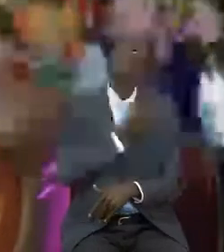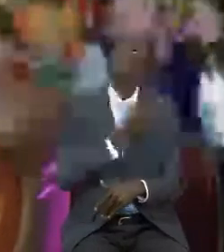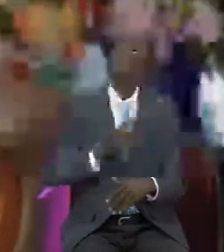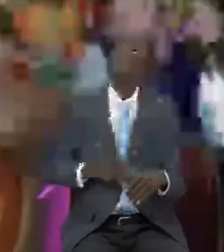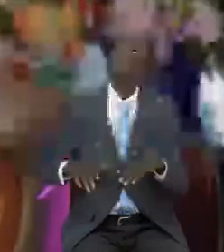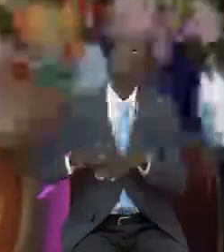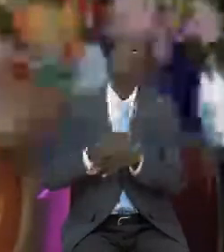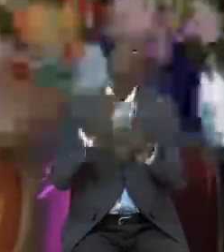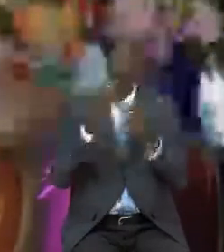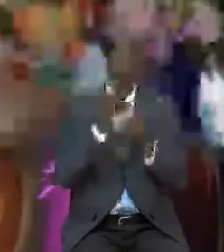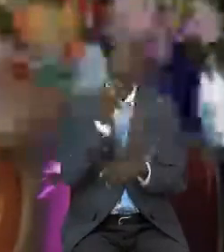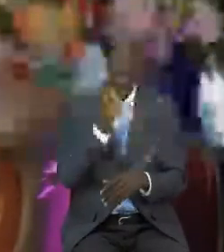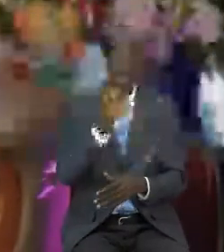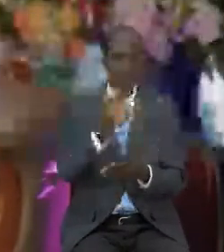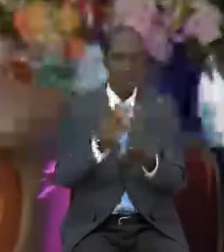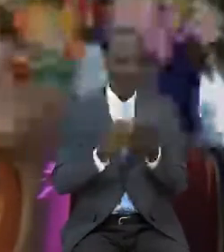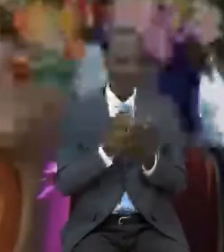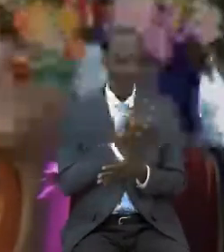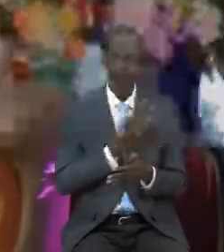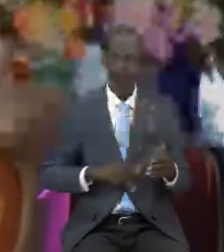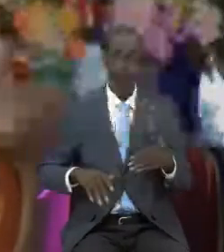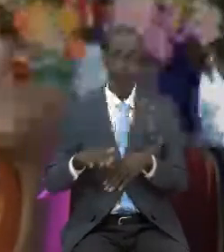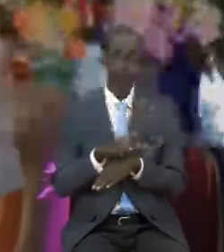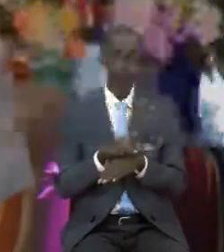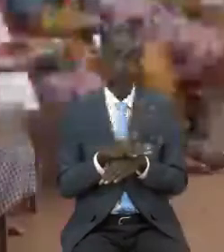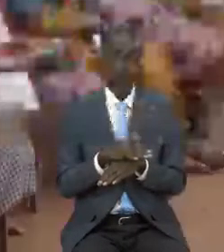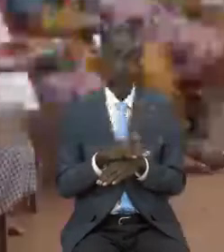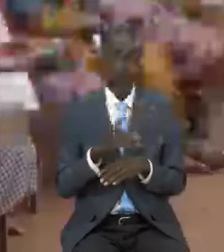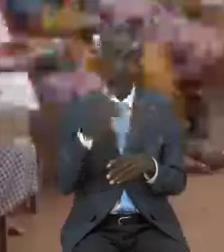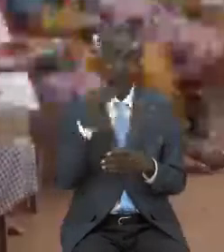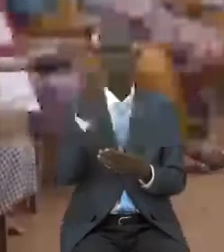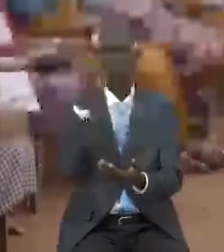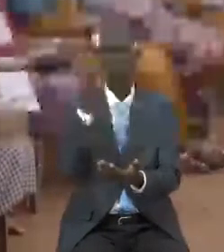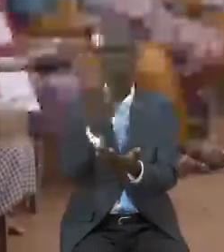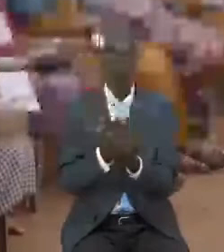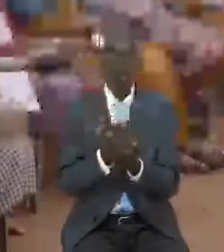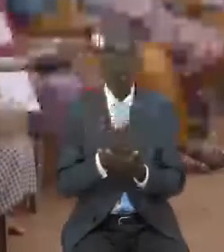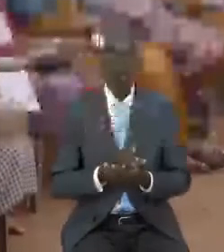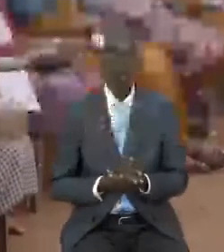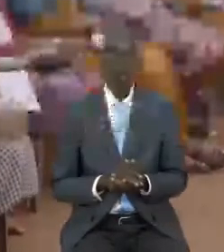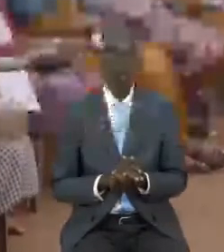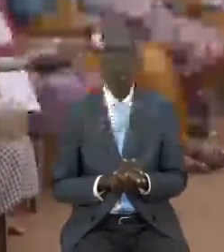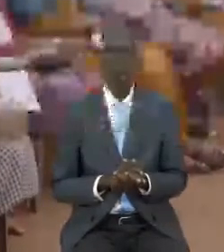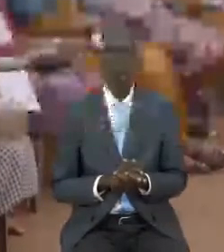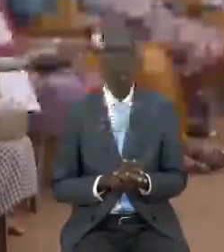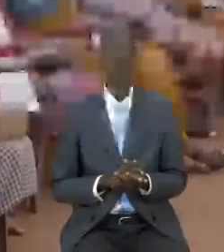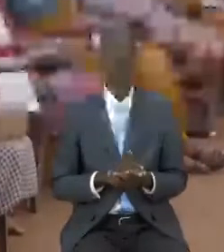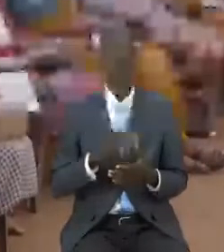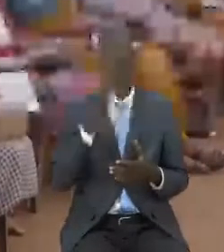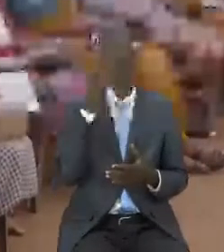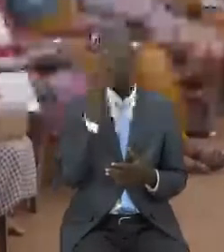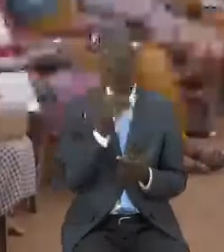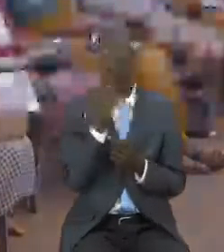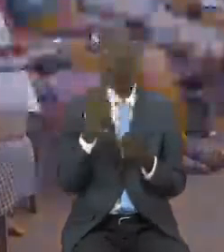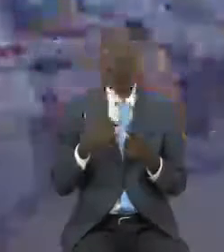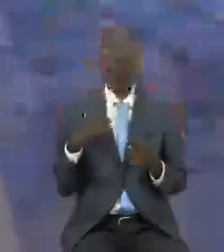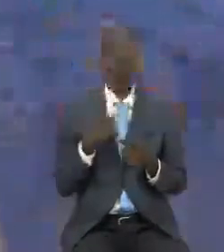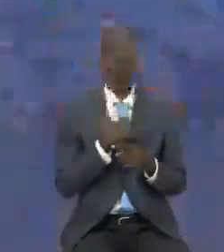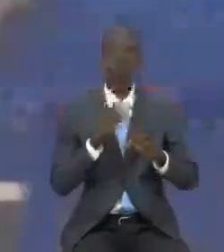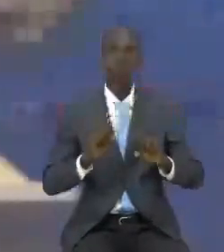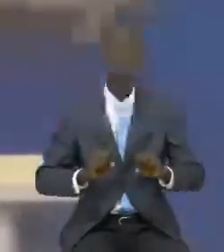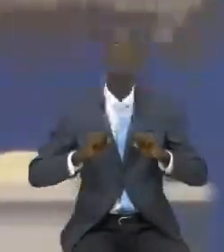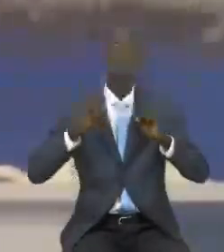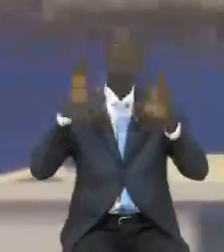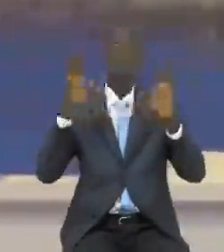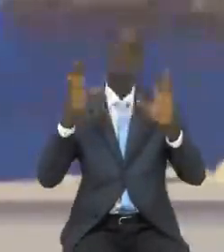not your kingdom. I didn't hear amen to that one. But you know, when we surrender and we give up